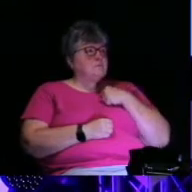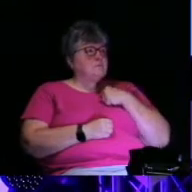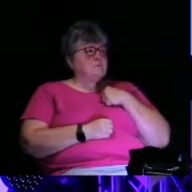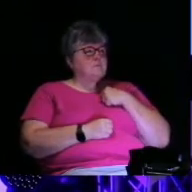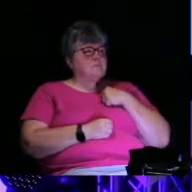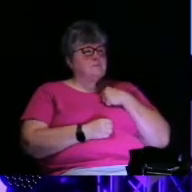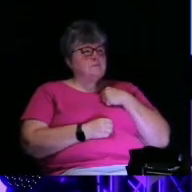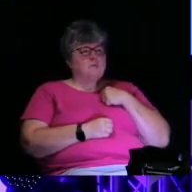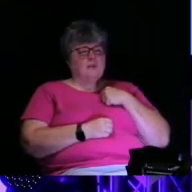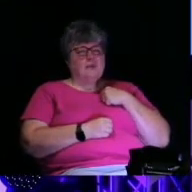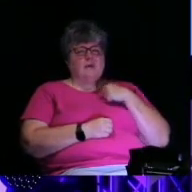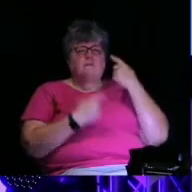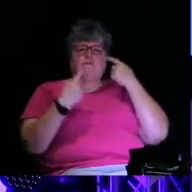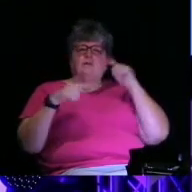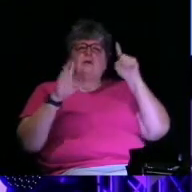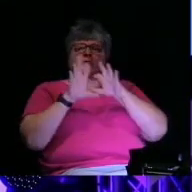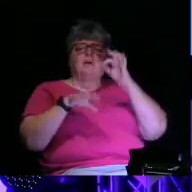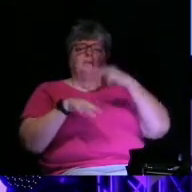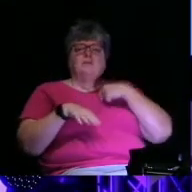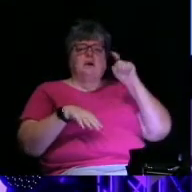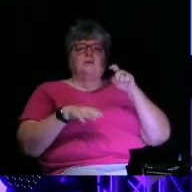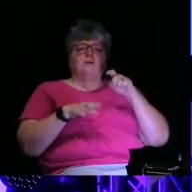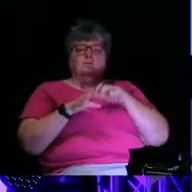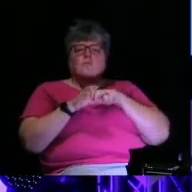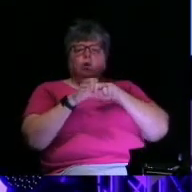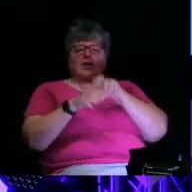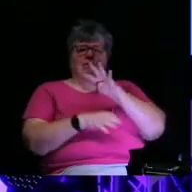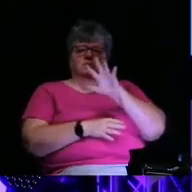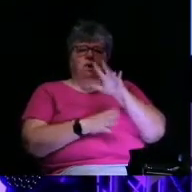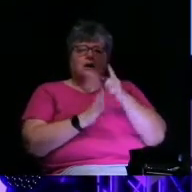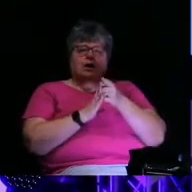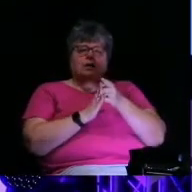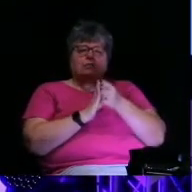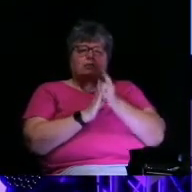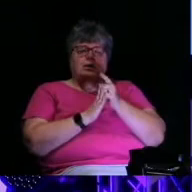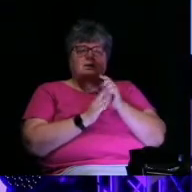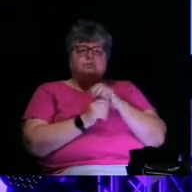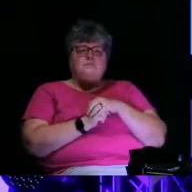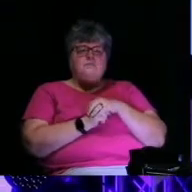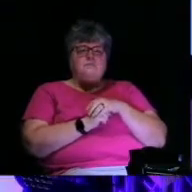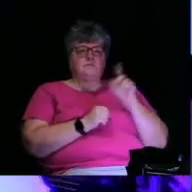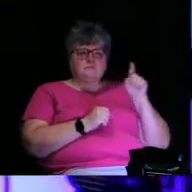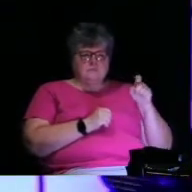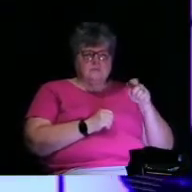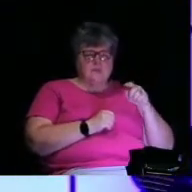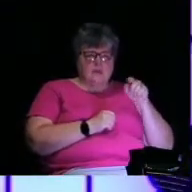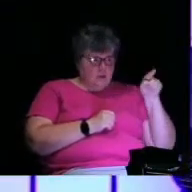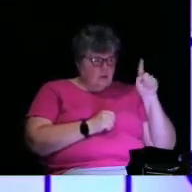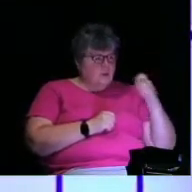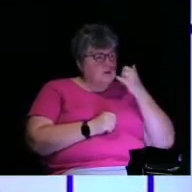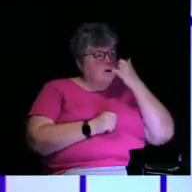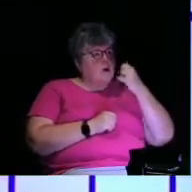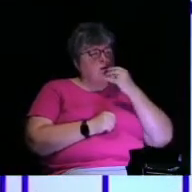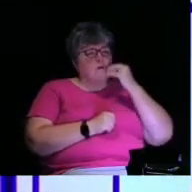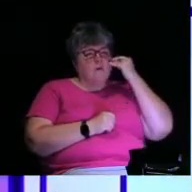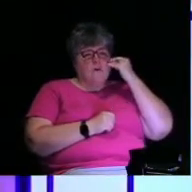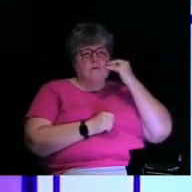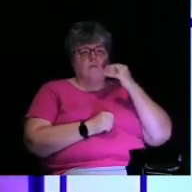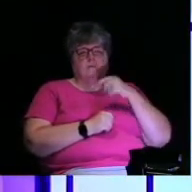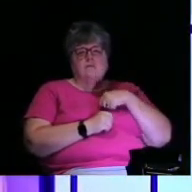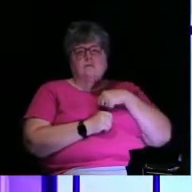Long story short, they finally found me, and I had to ride 45 minutes to the ranger station. I walk in there, and they say, you need to call home, and that's never good. So I called home, one of the